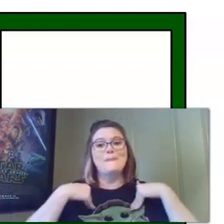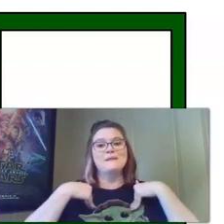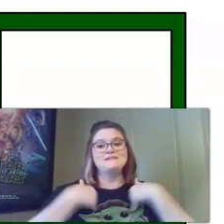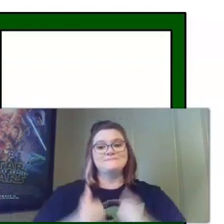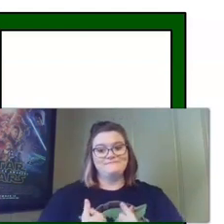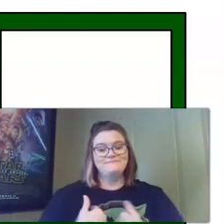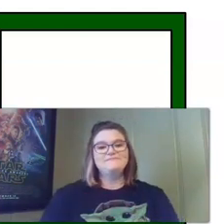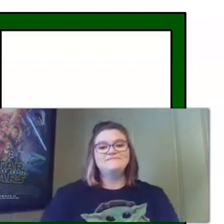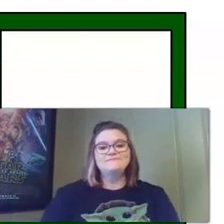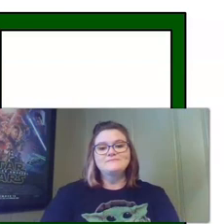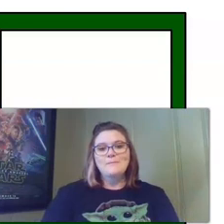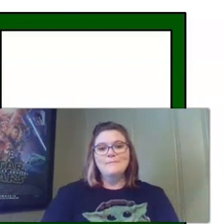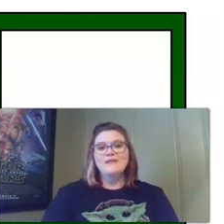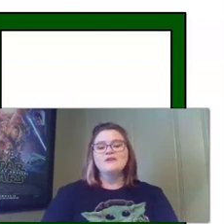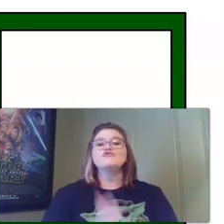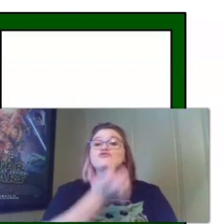Tired.